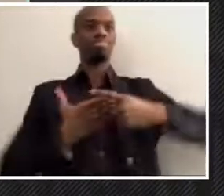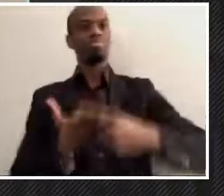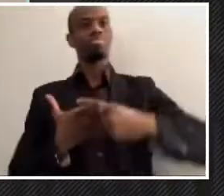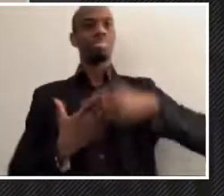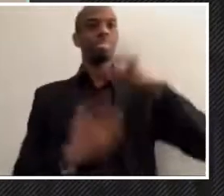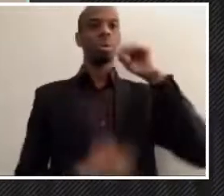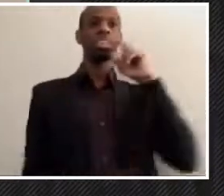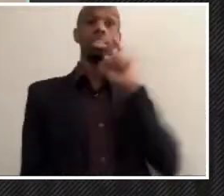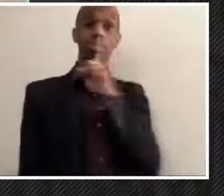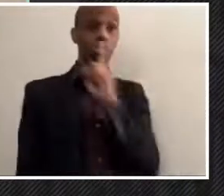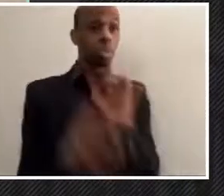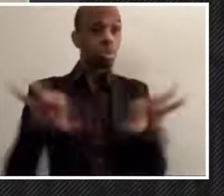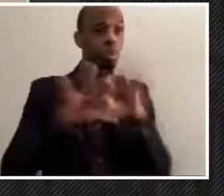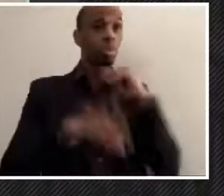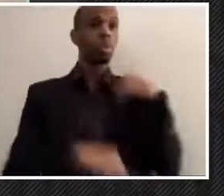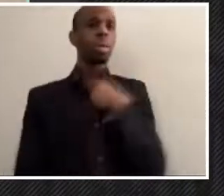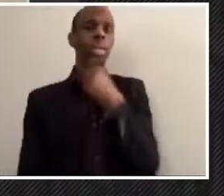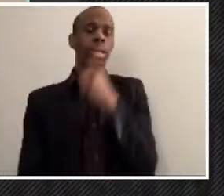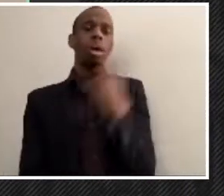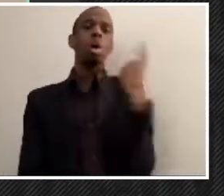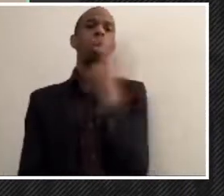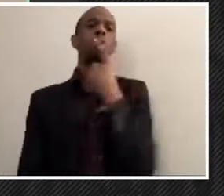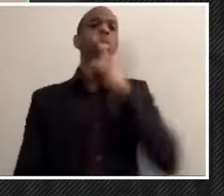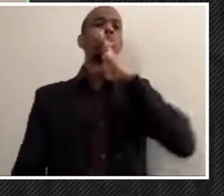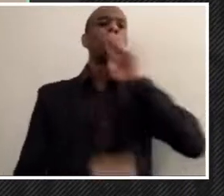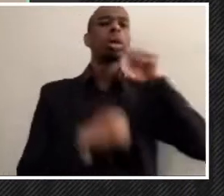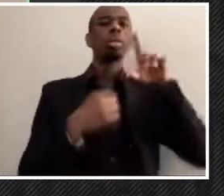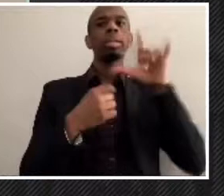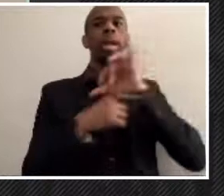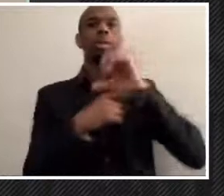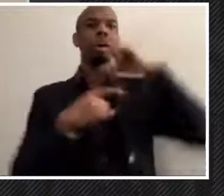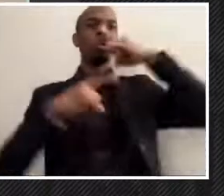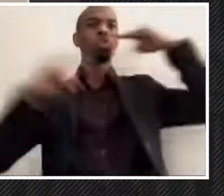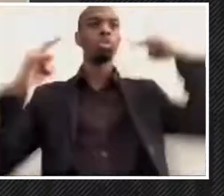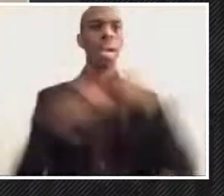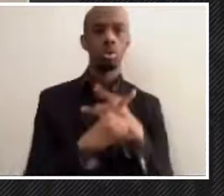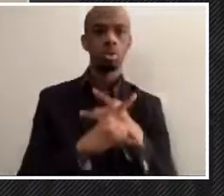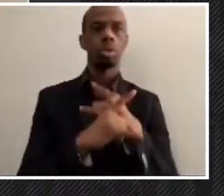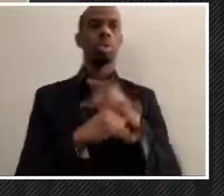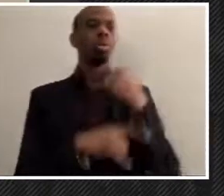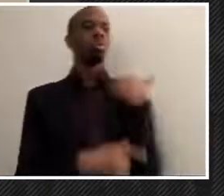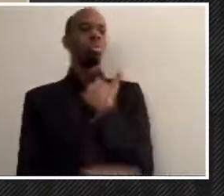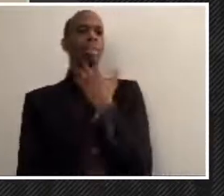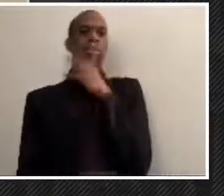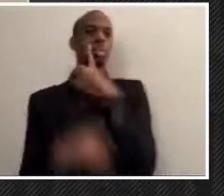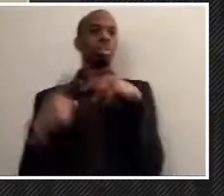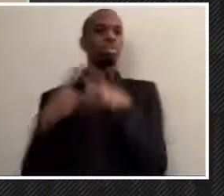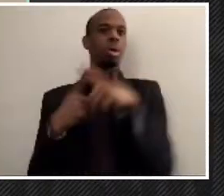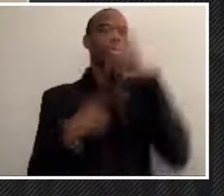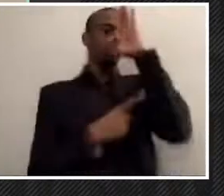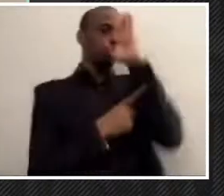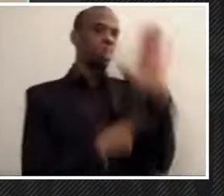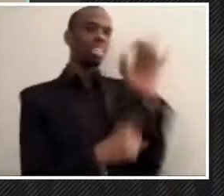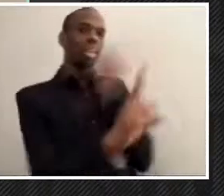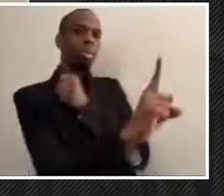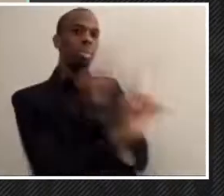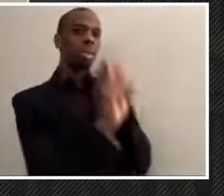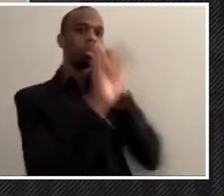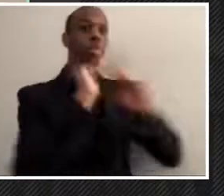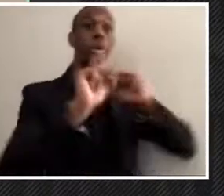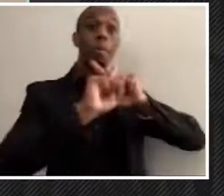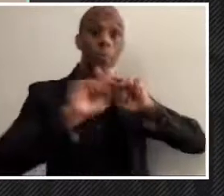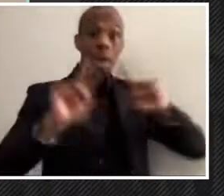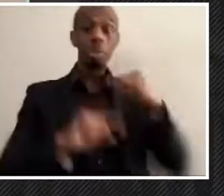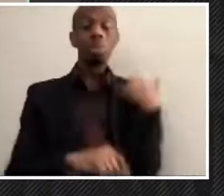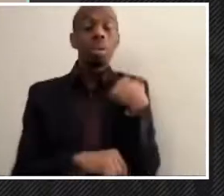not just talk rhetorically about centering directly impacted people, actually really doing it. You know, we went the